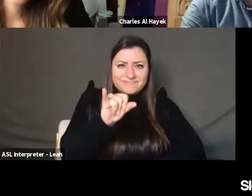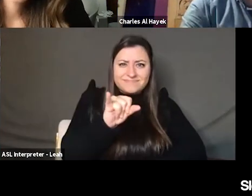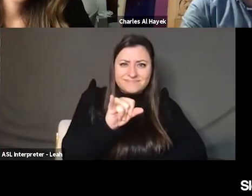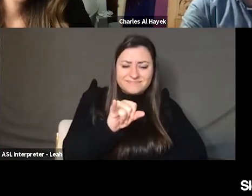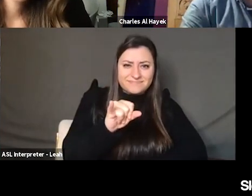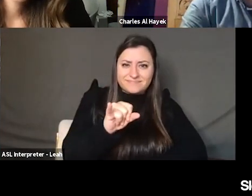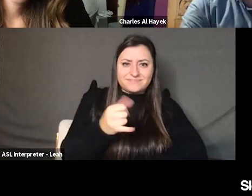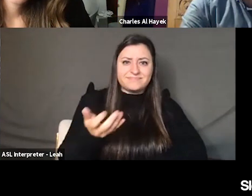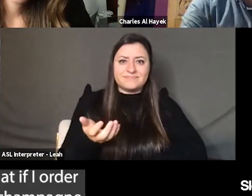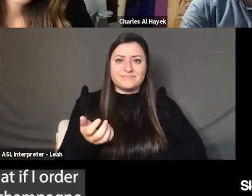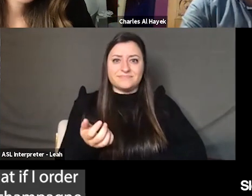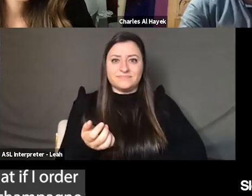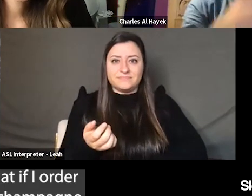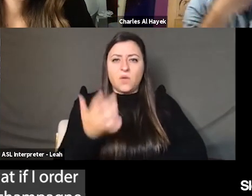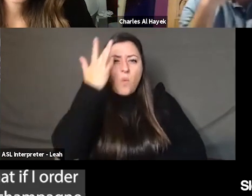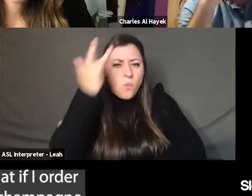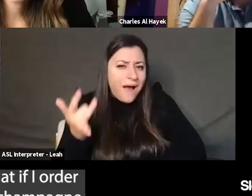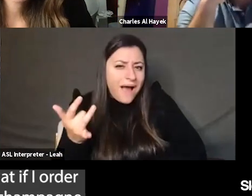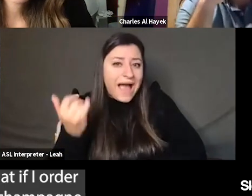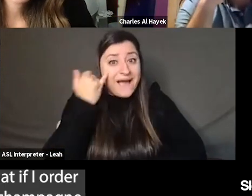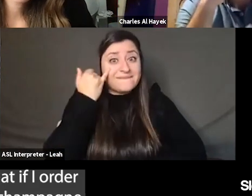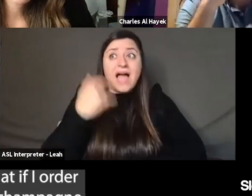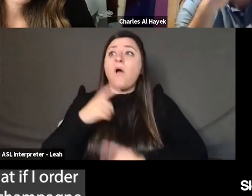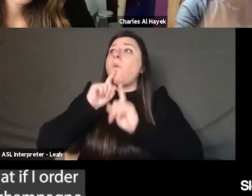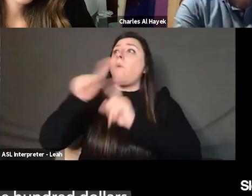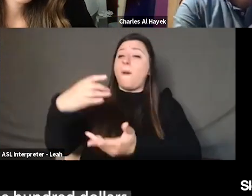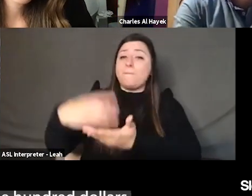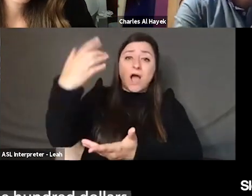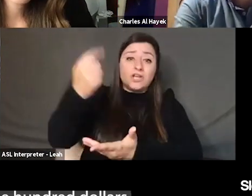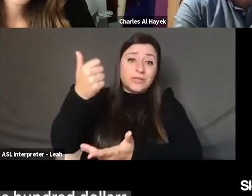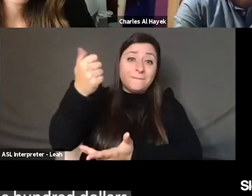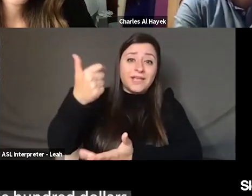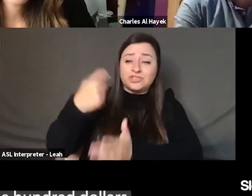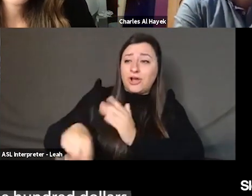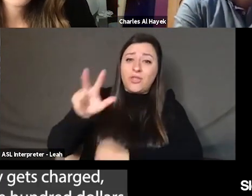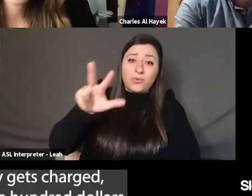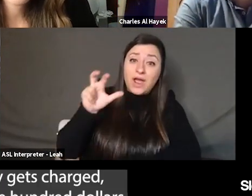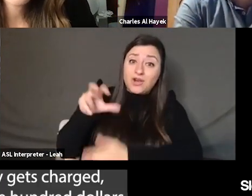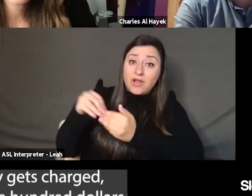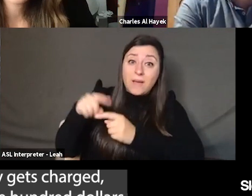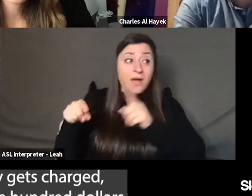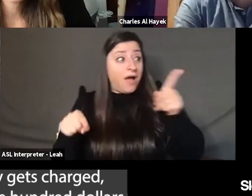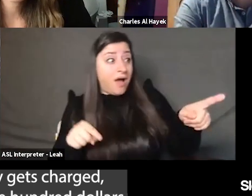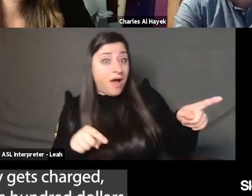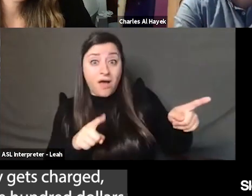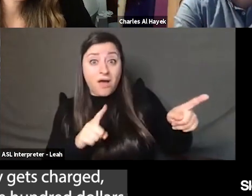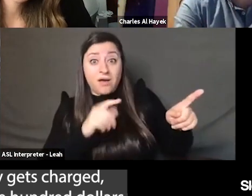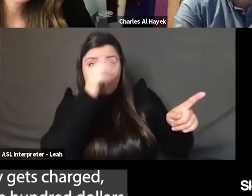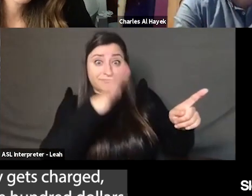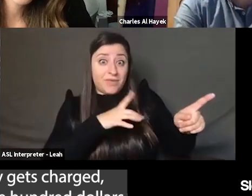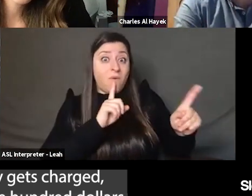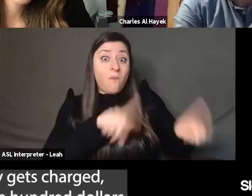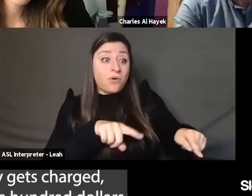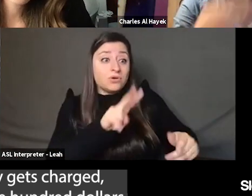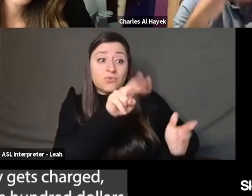abject. Why is it that if I order a bottle of champagne, I get charged $300, but a Saudi guy gets